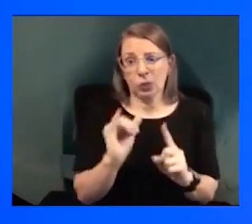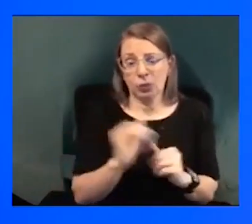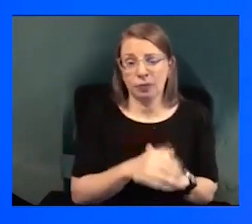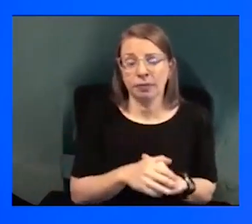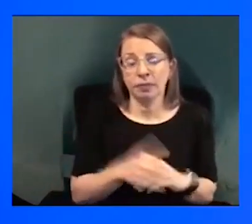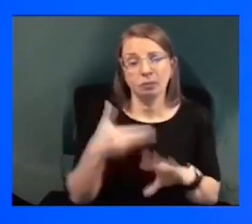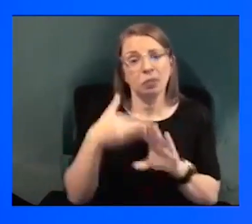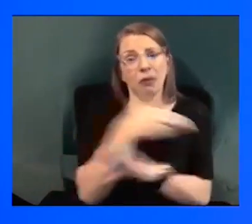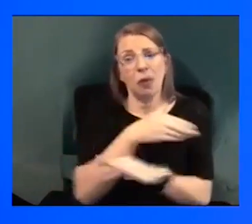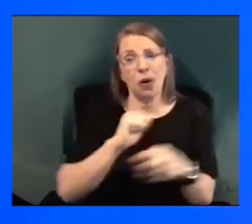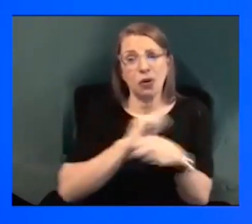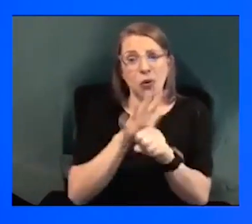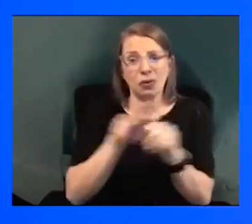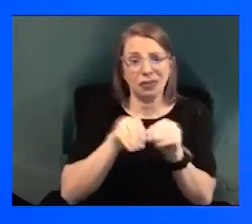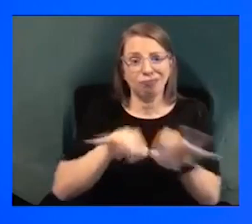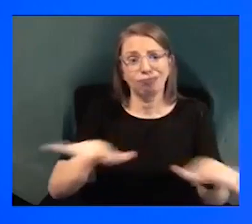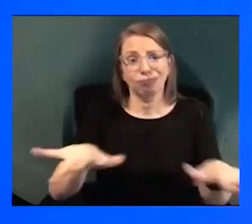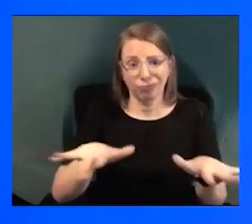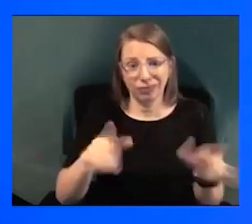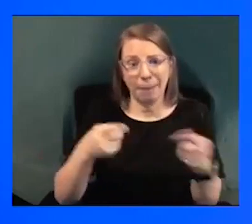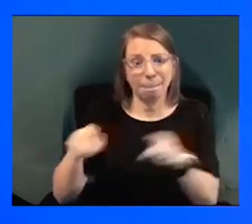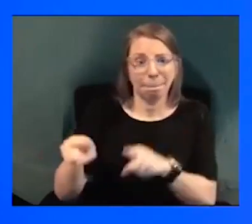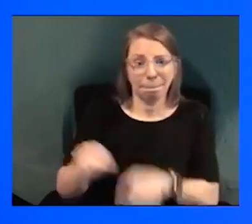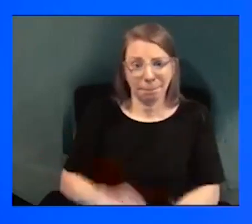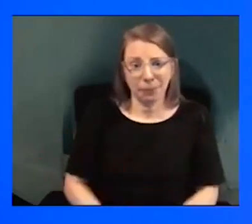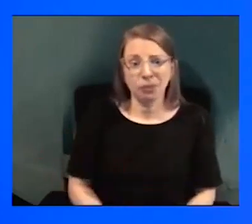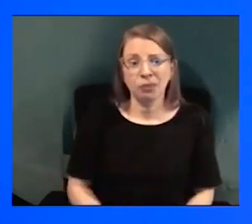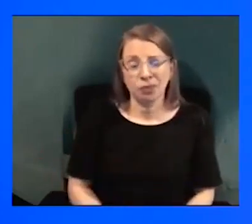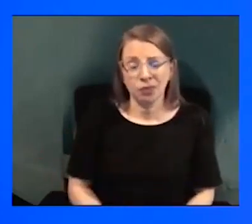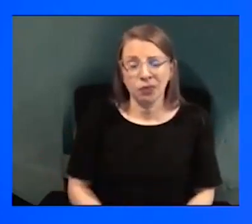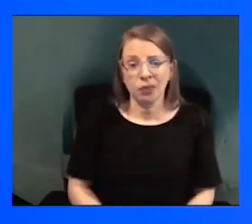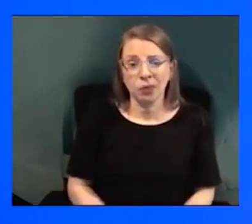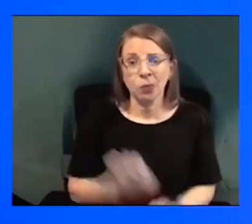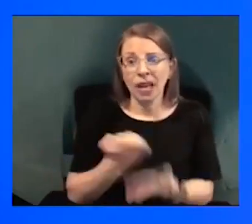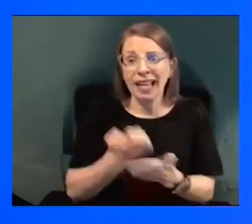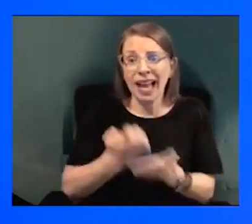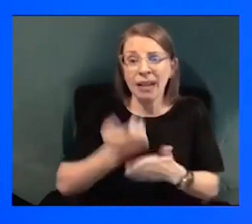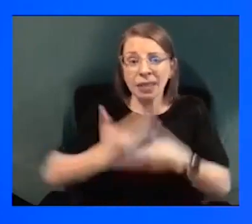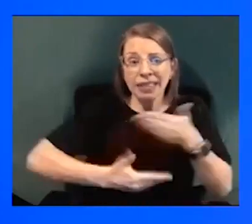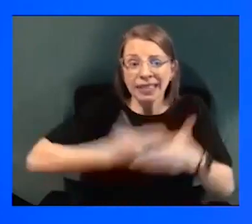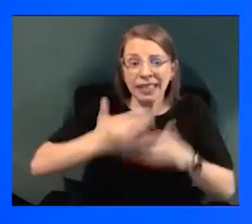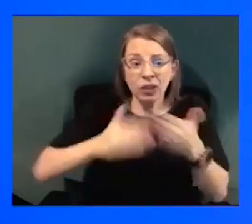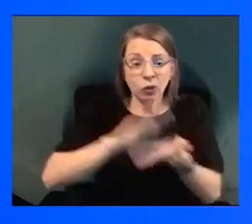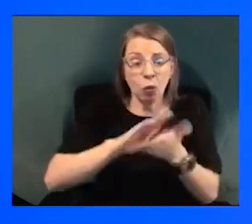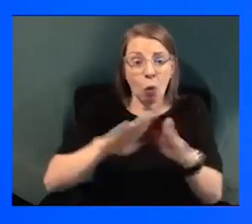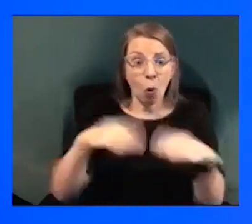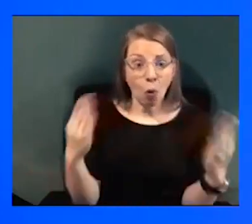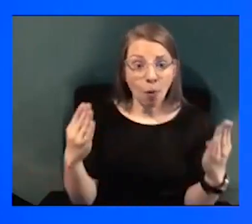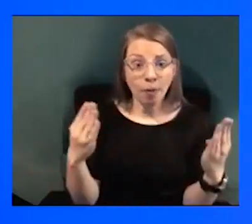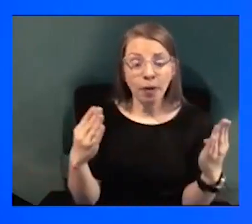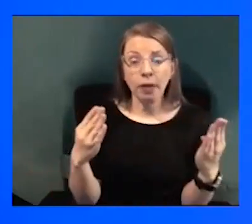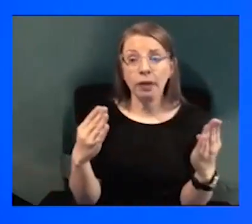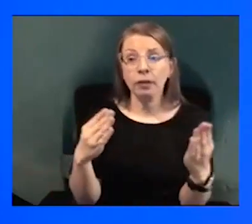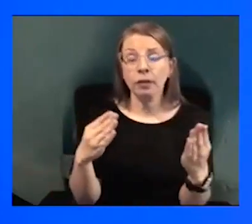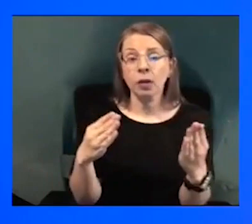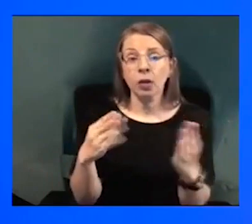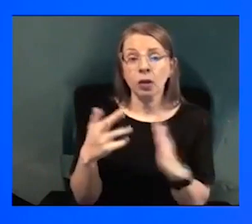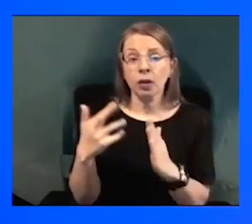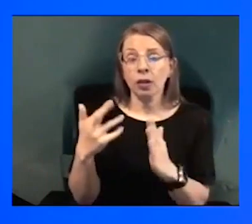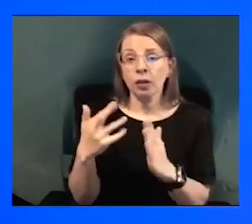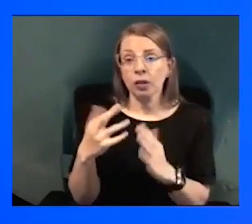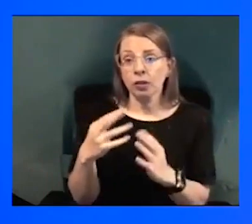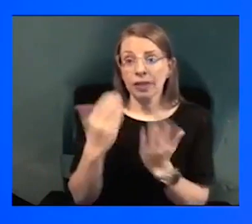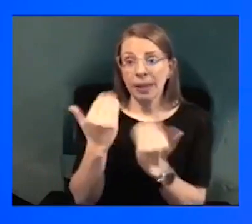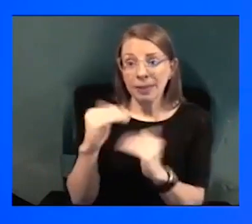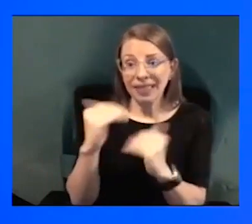very important. And to keep the economy moving, to keep schools open and restrictions lessened, vaccinations are the way